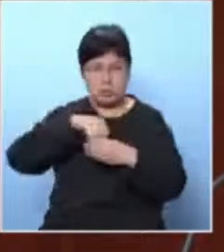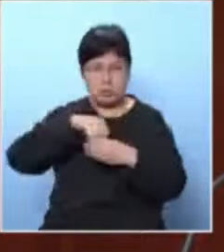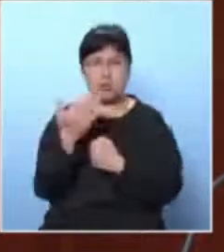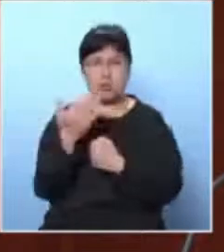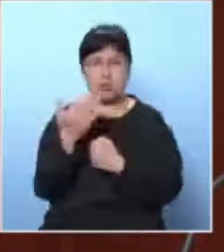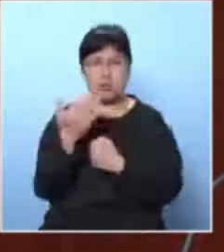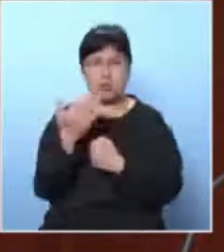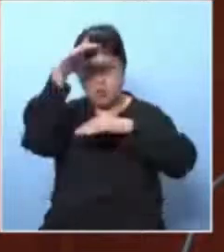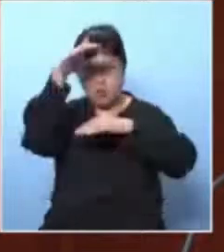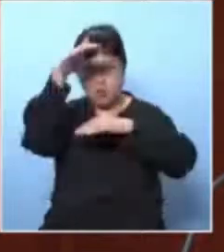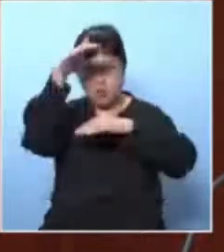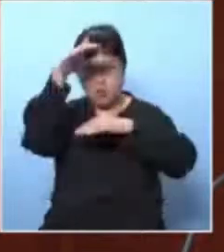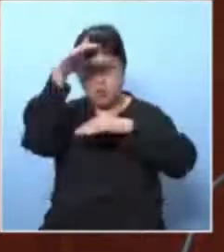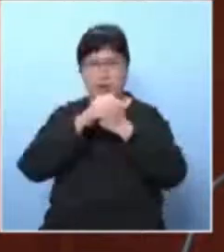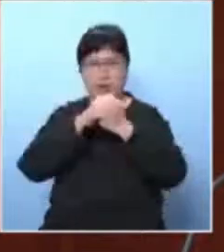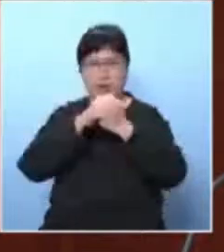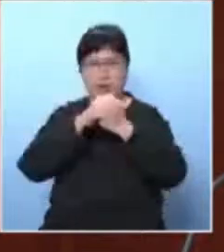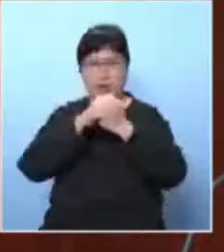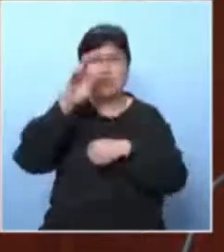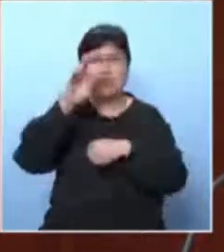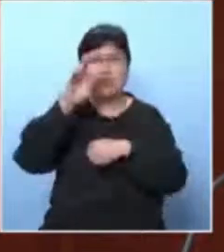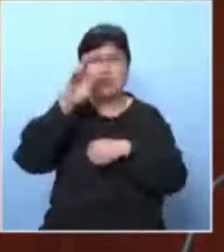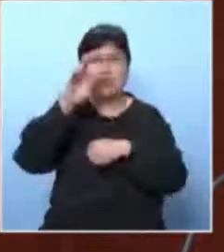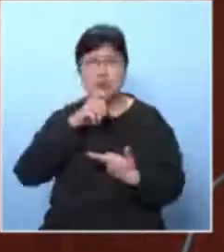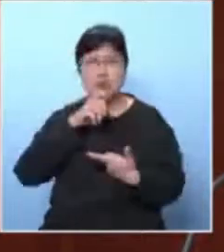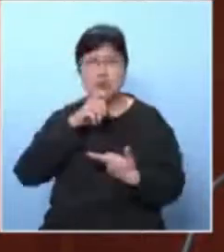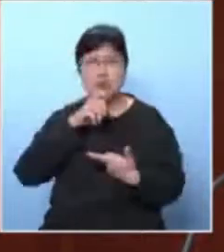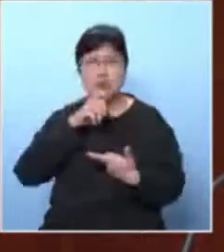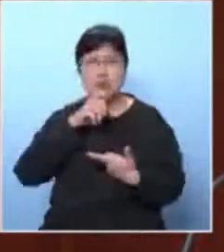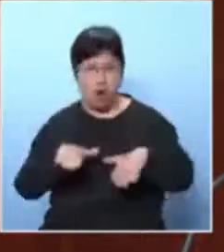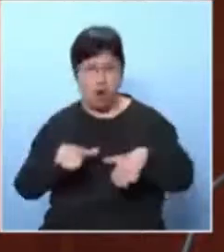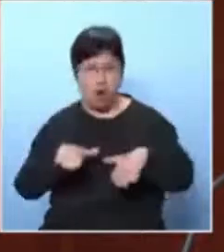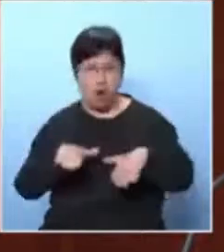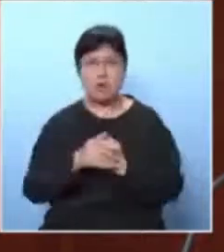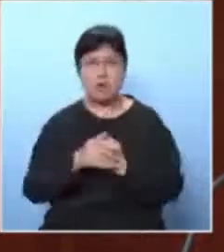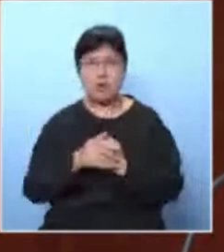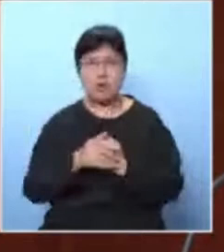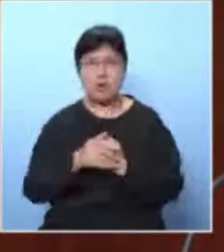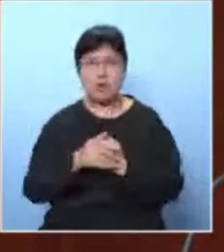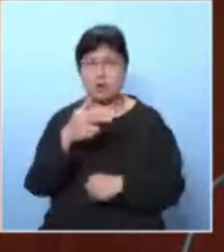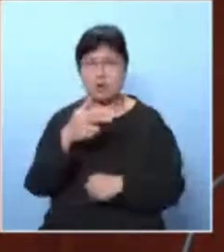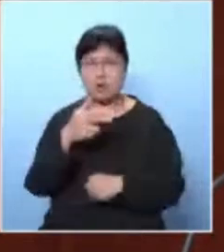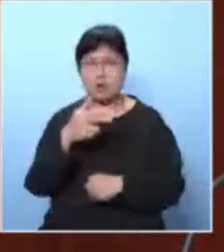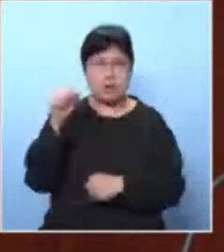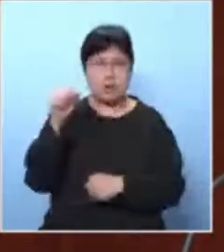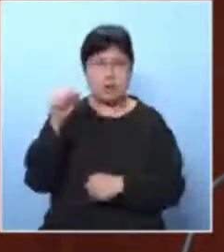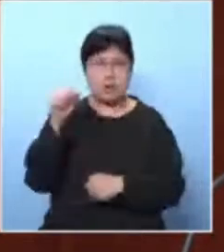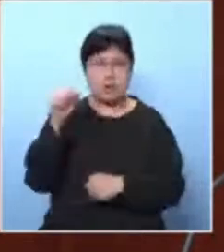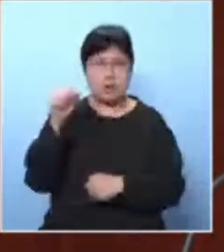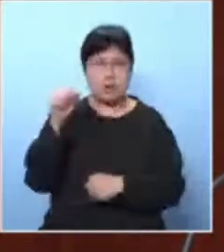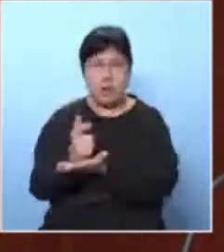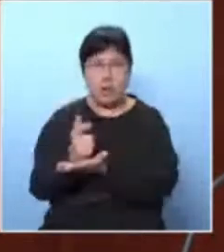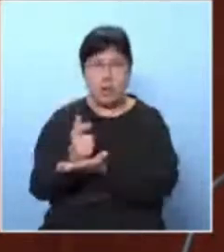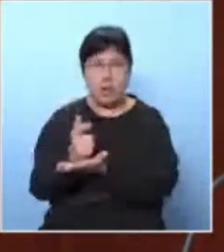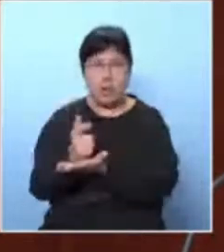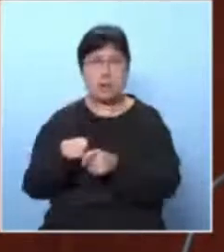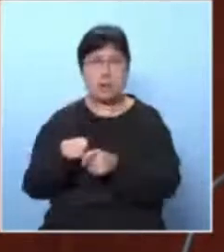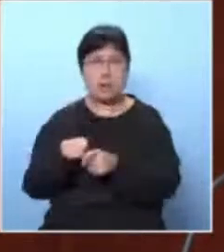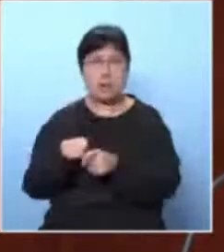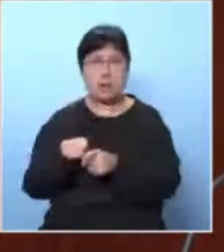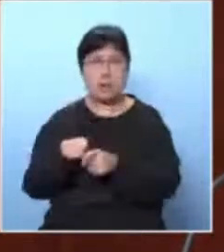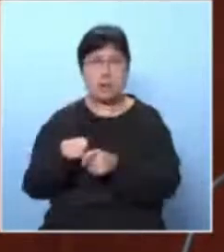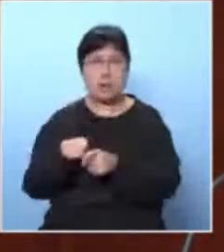On, Samao Ping, Po Tat, and Ma Yau Tong, to facilitate access